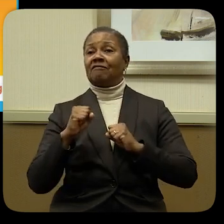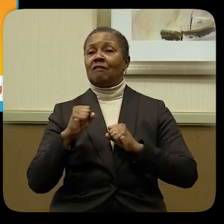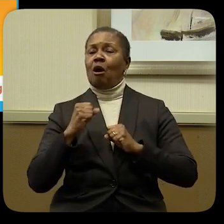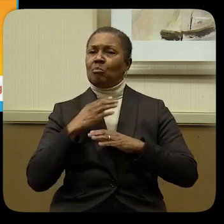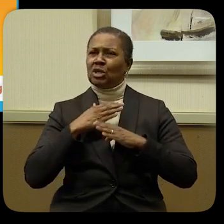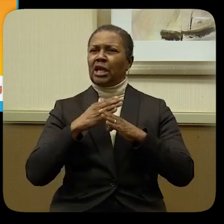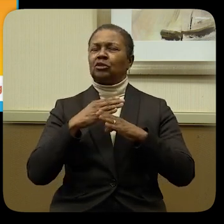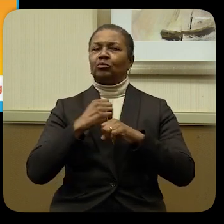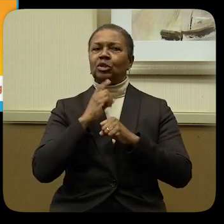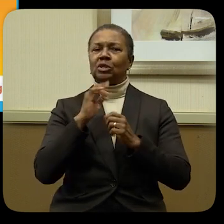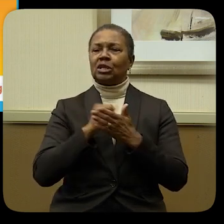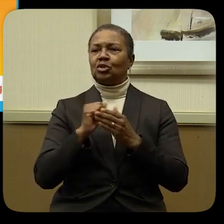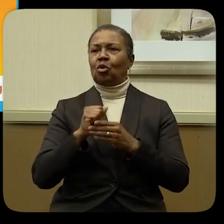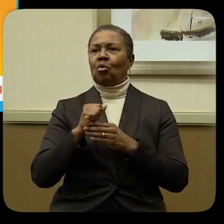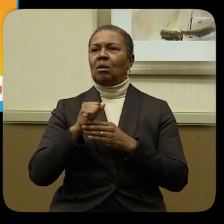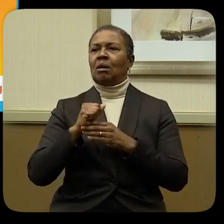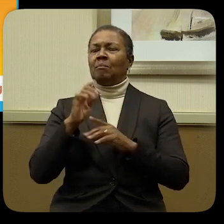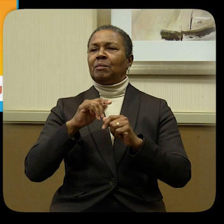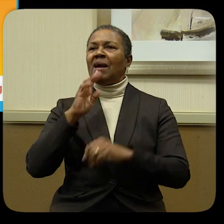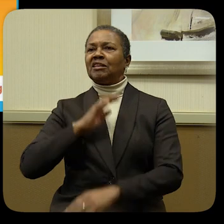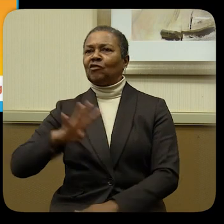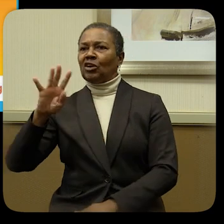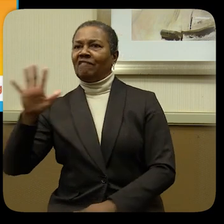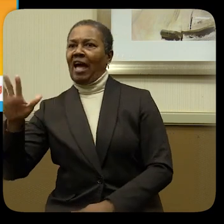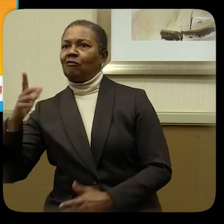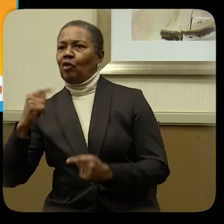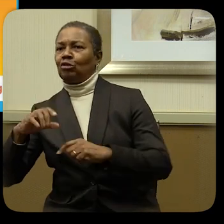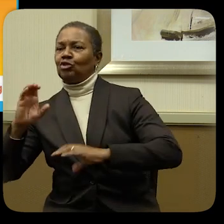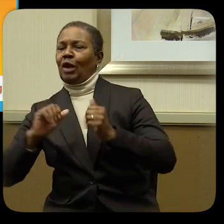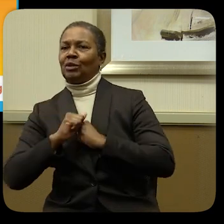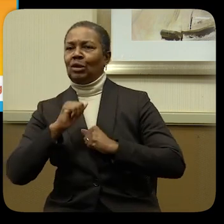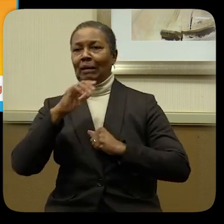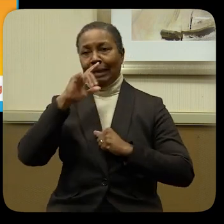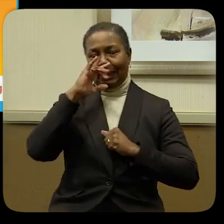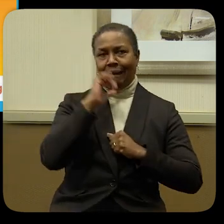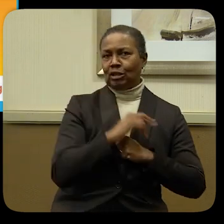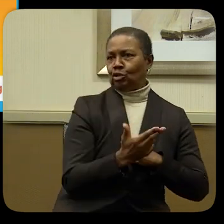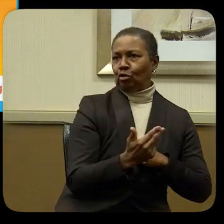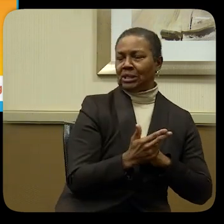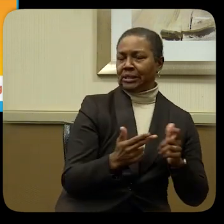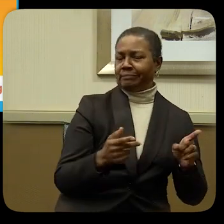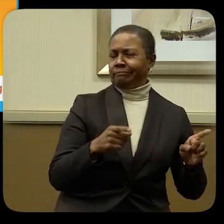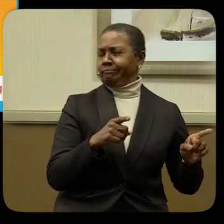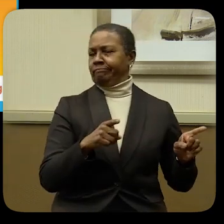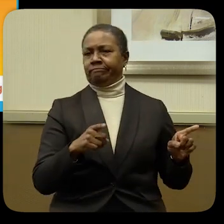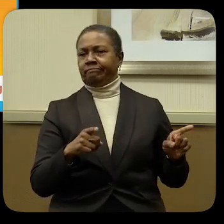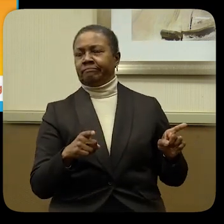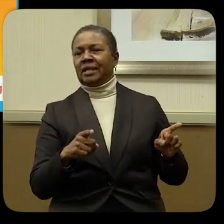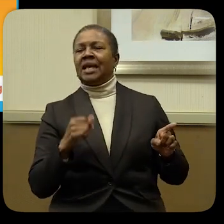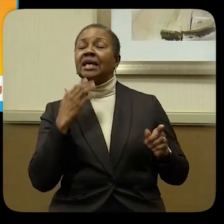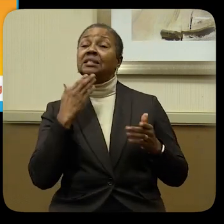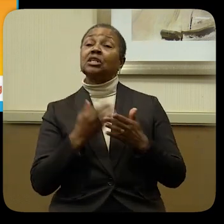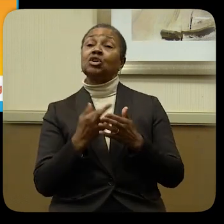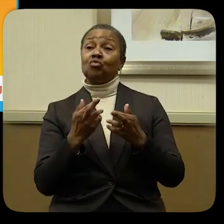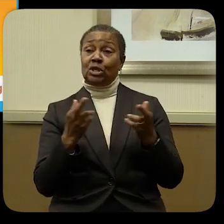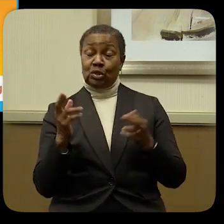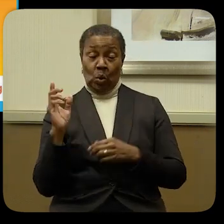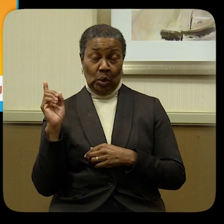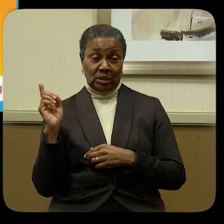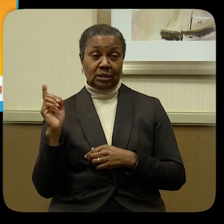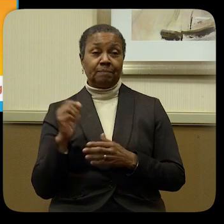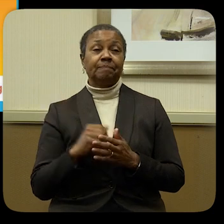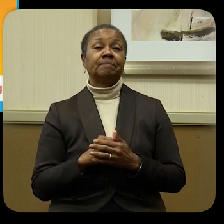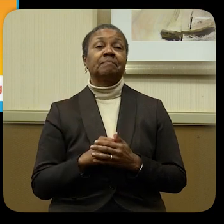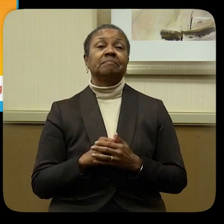there's no 45-year-olds trying to chat with your 13-year-old. So this would be a good resource,